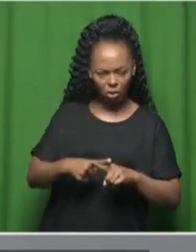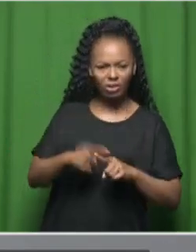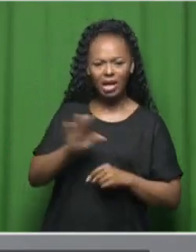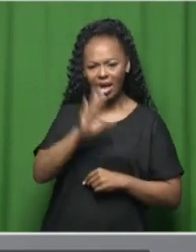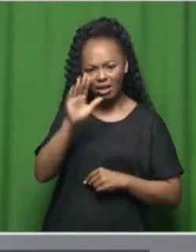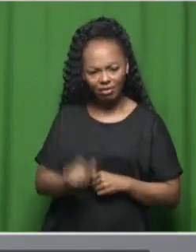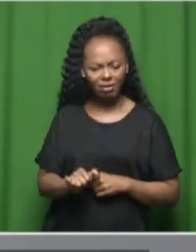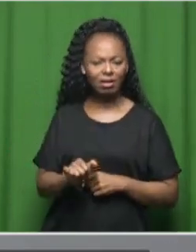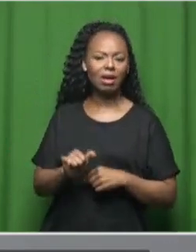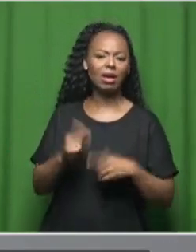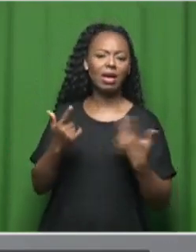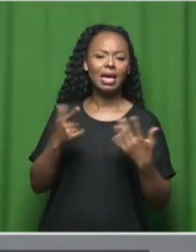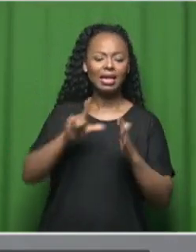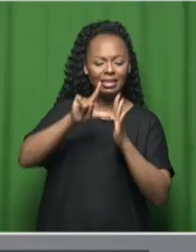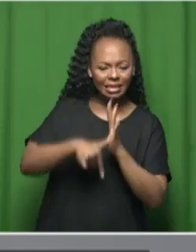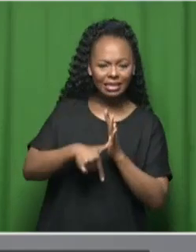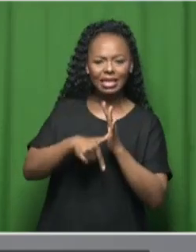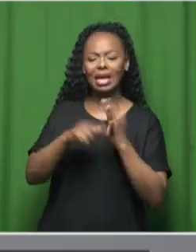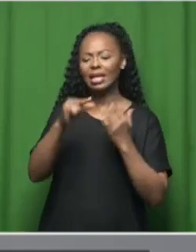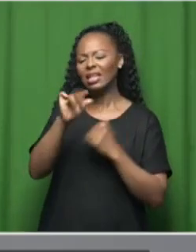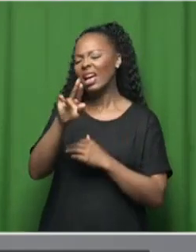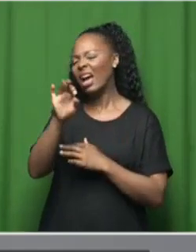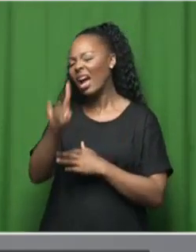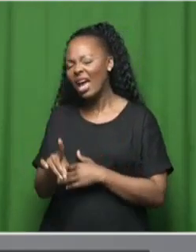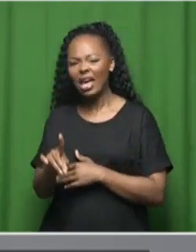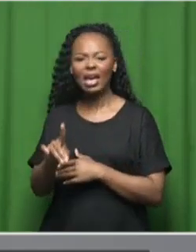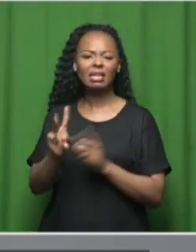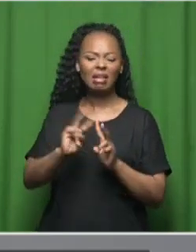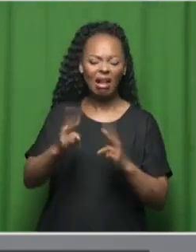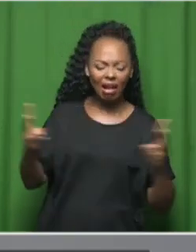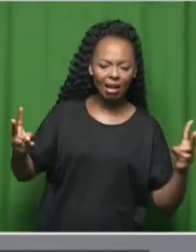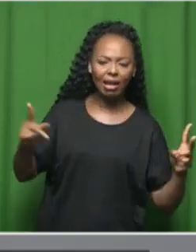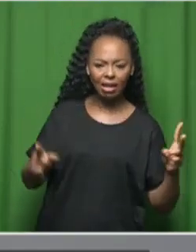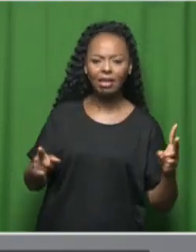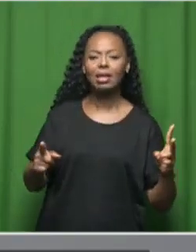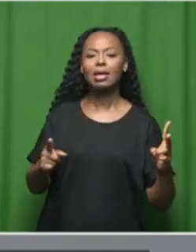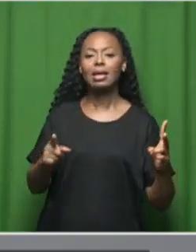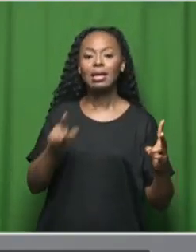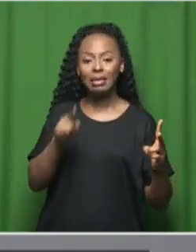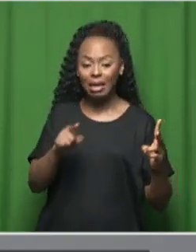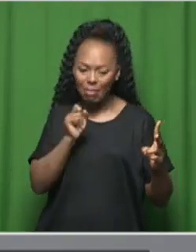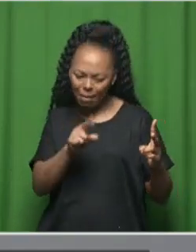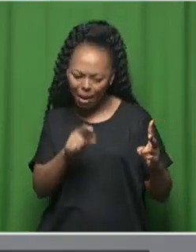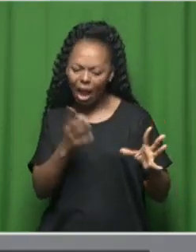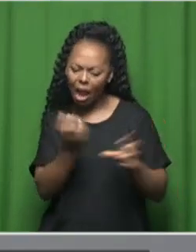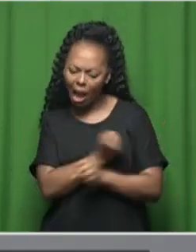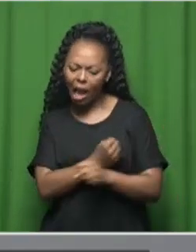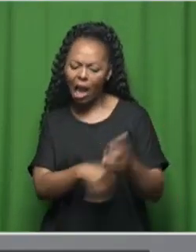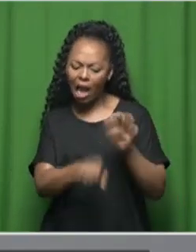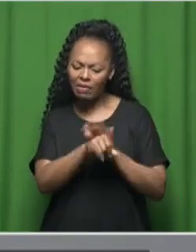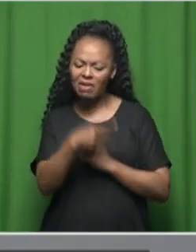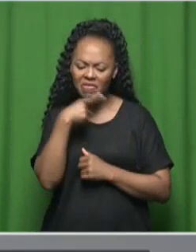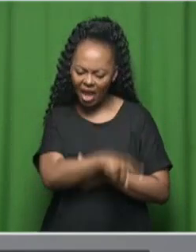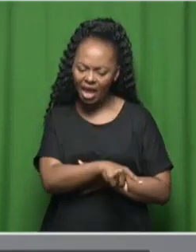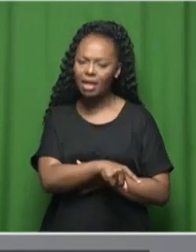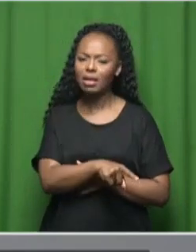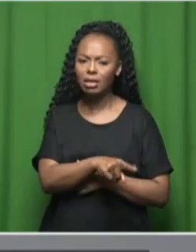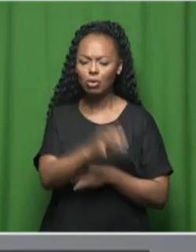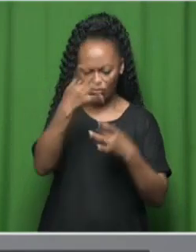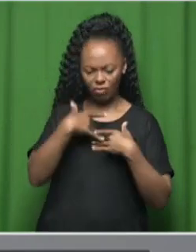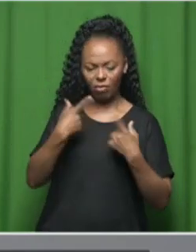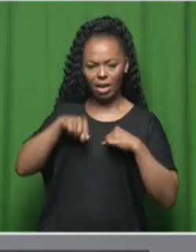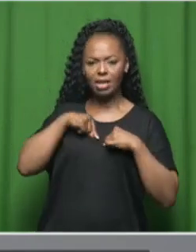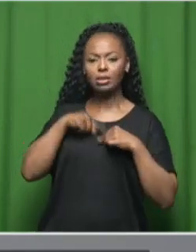or Gert, designers that basically we have joined to say they are combating counterfeit. And obviously then we reached out to the law